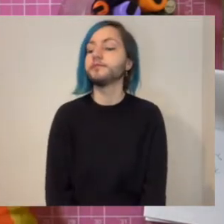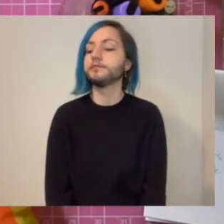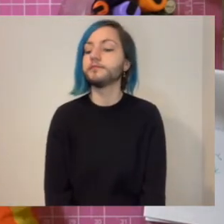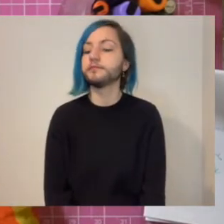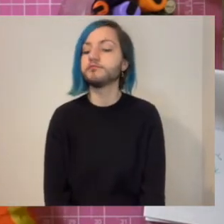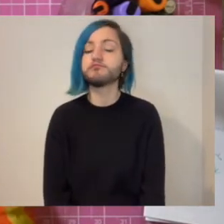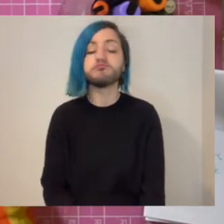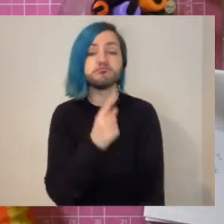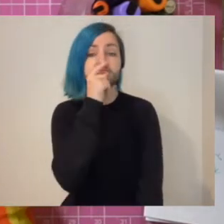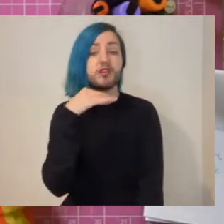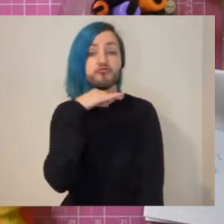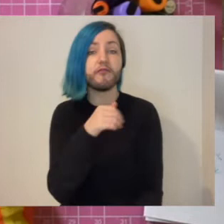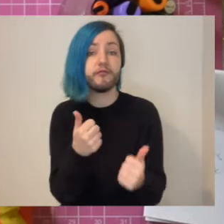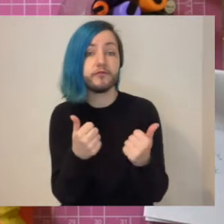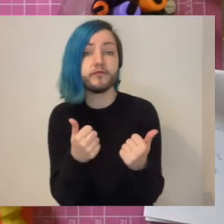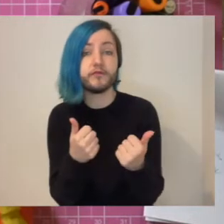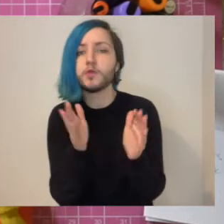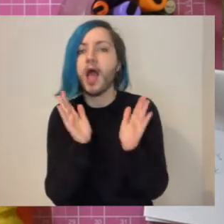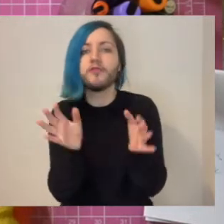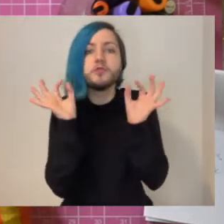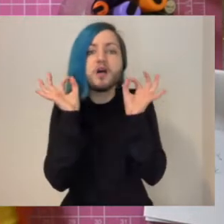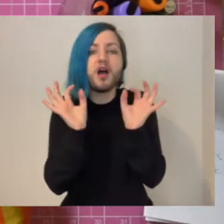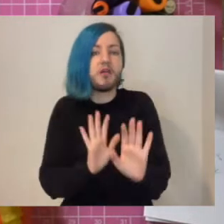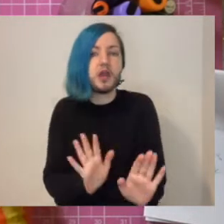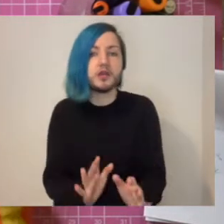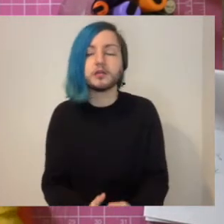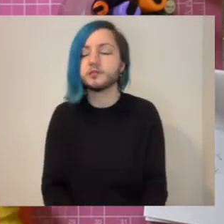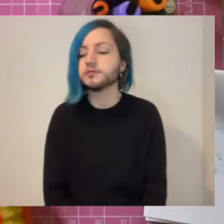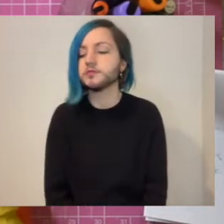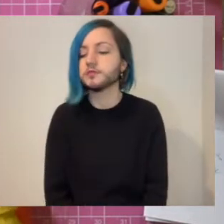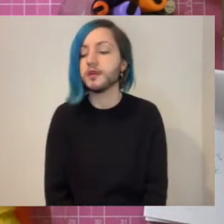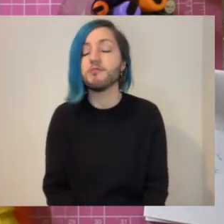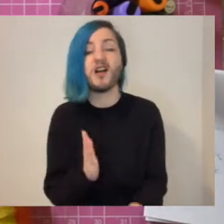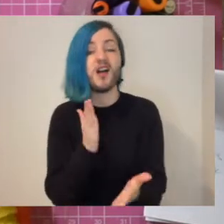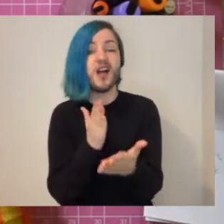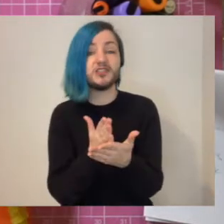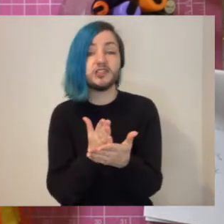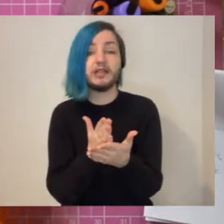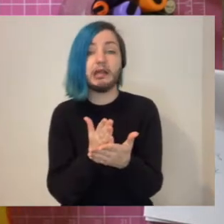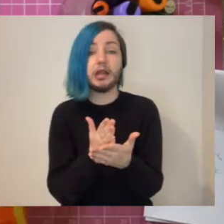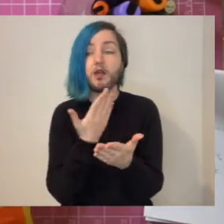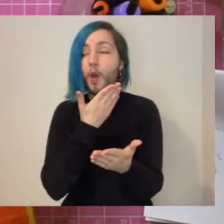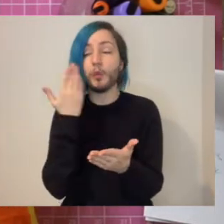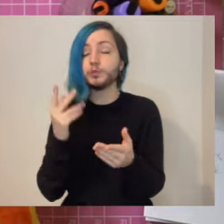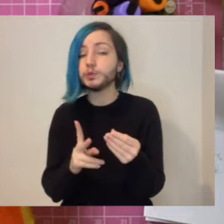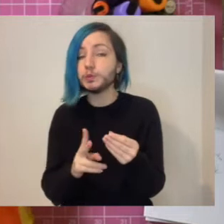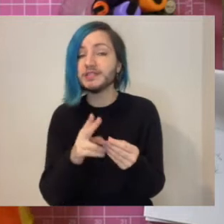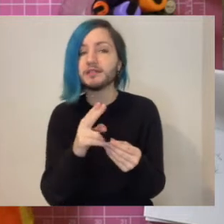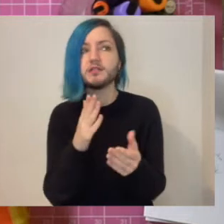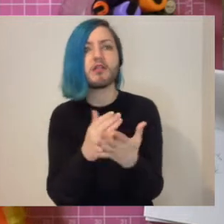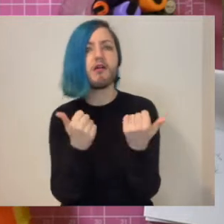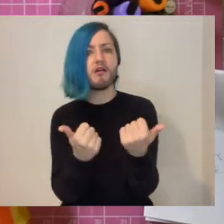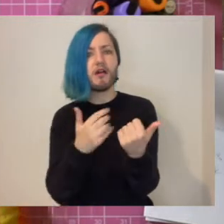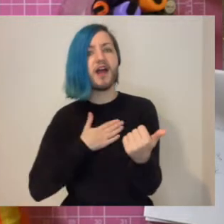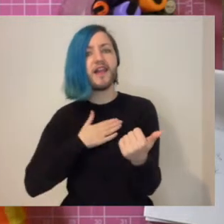And it can be quite rough, it doesn't have to be exact. But this actual action of not using the scissors is actually